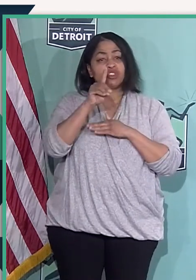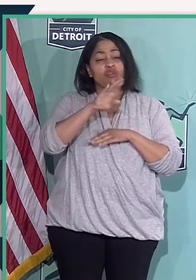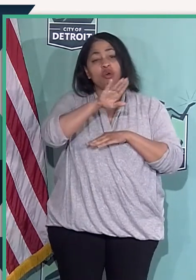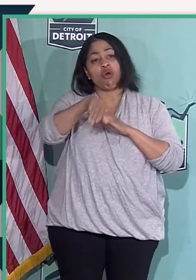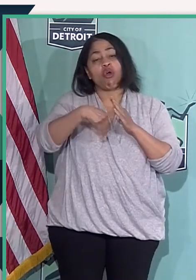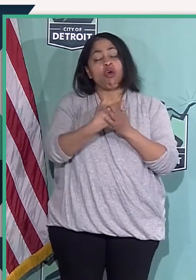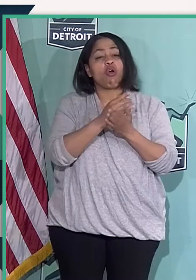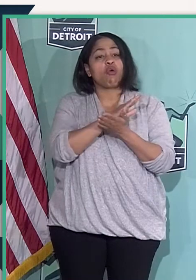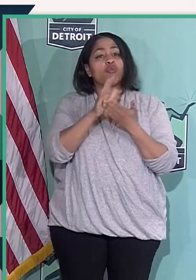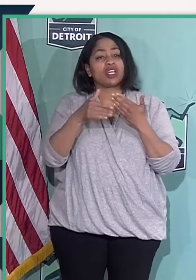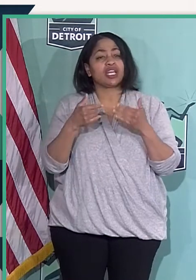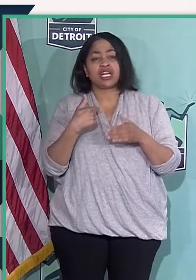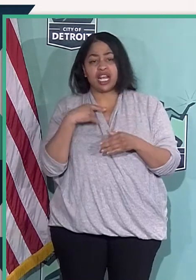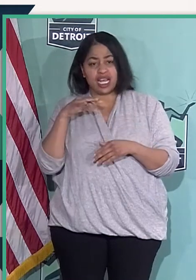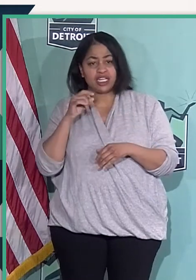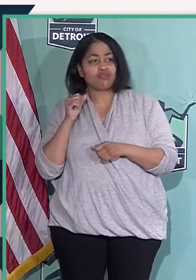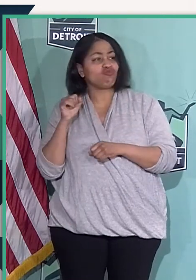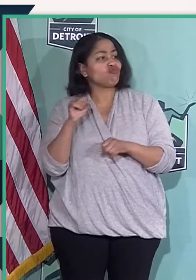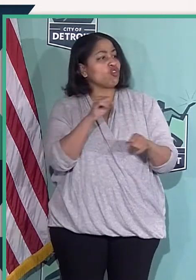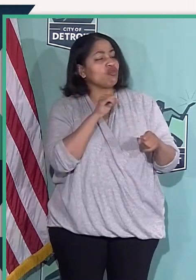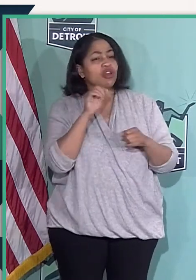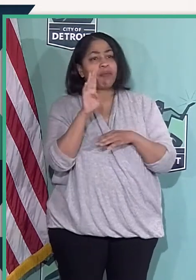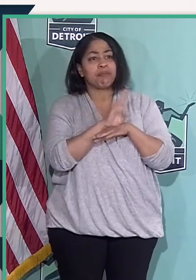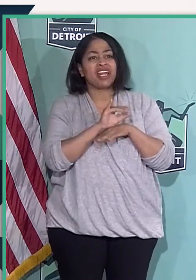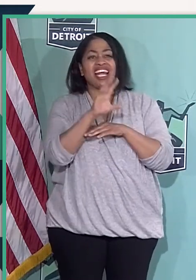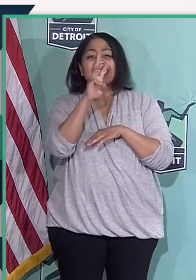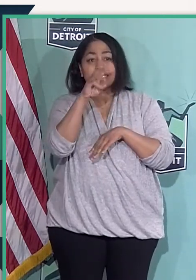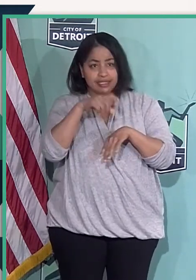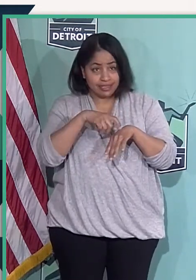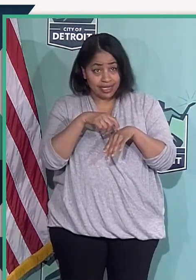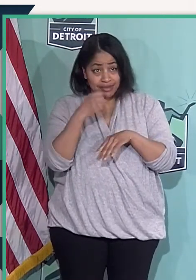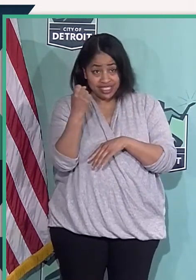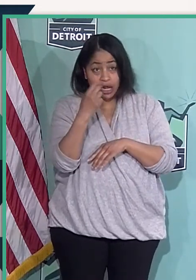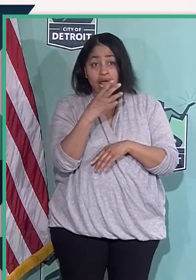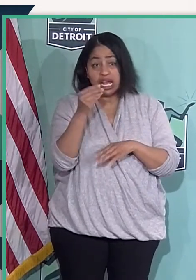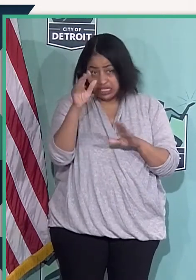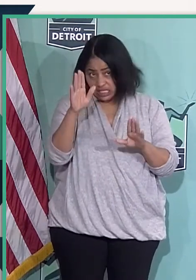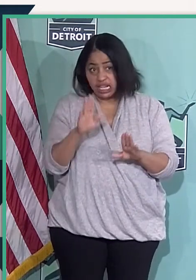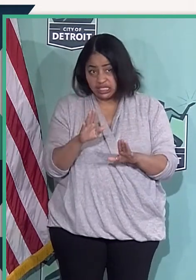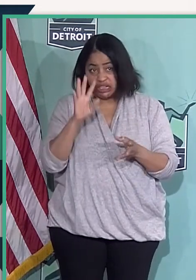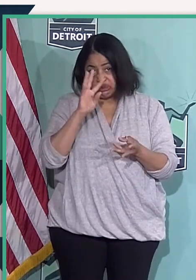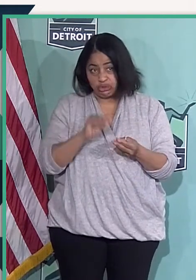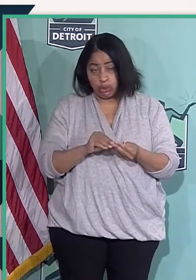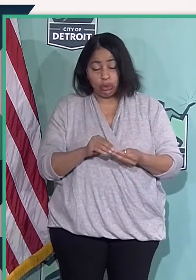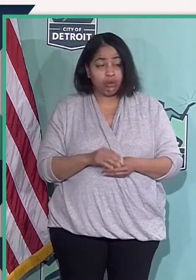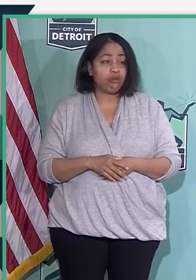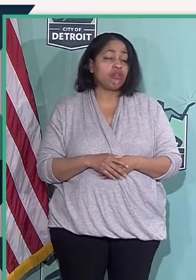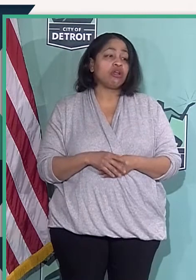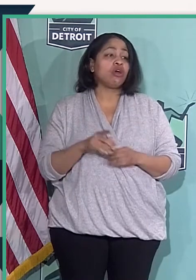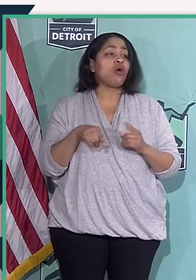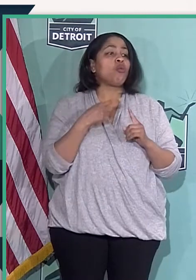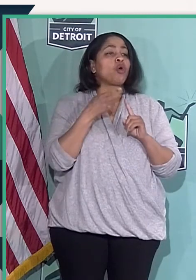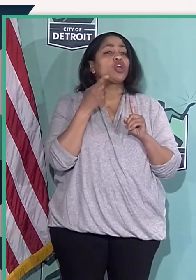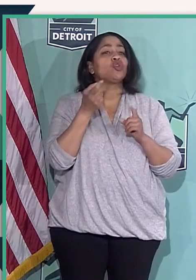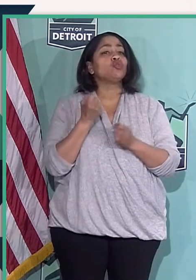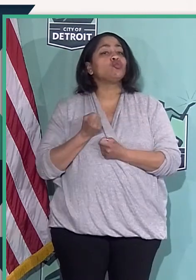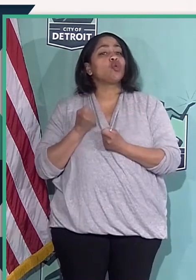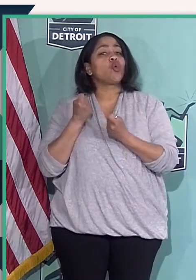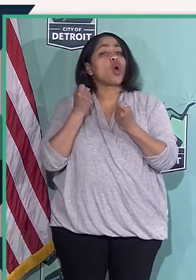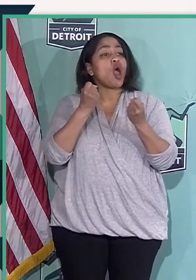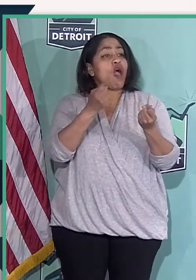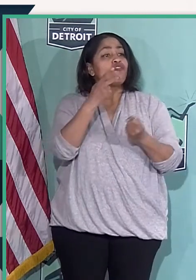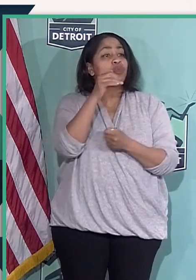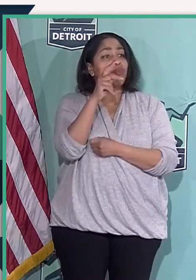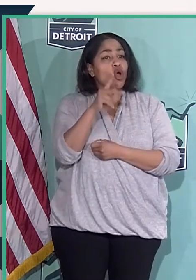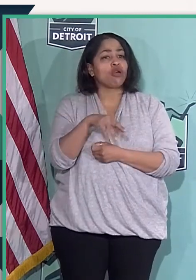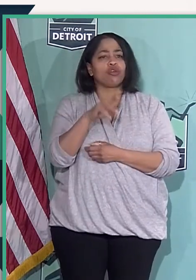I drove every foot of Belle Isle at least 6 times on Saturday and Sunday. And when you drive the parks,